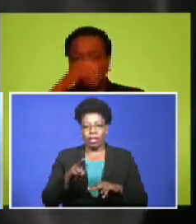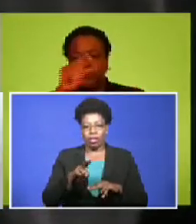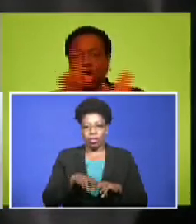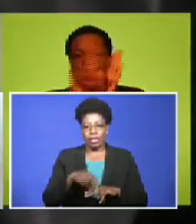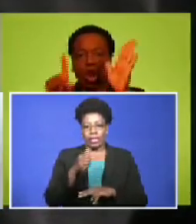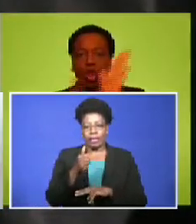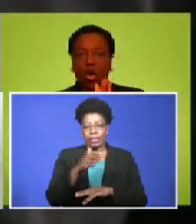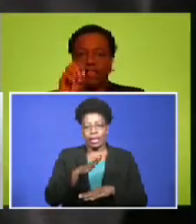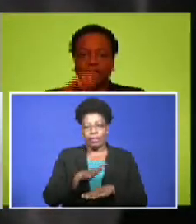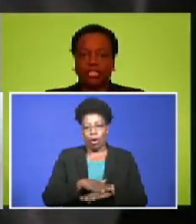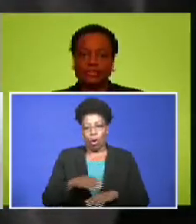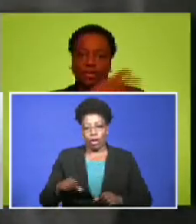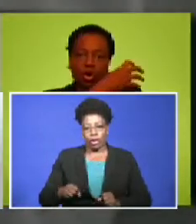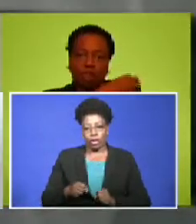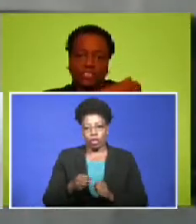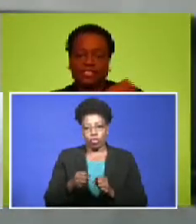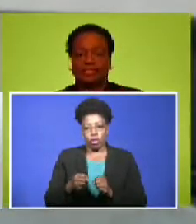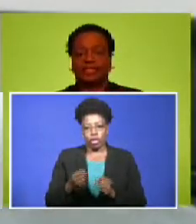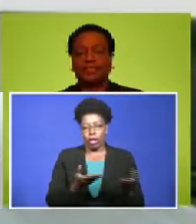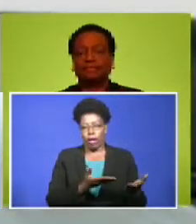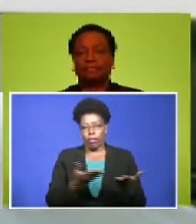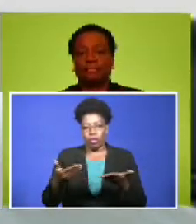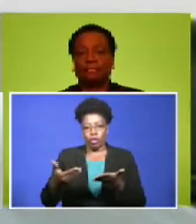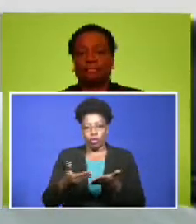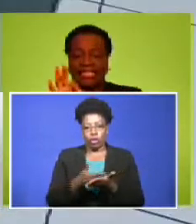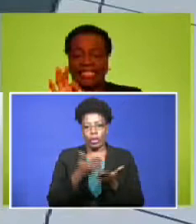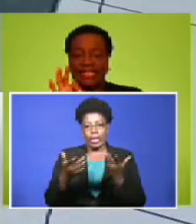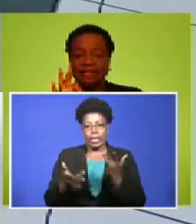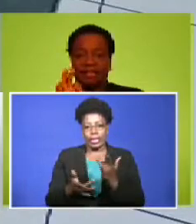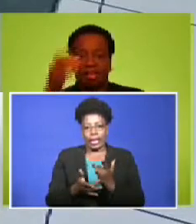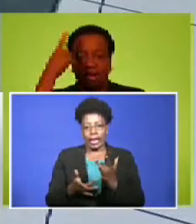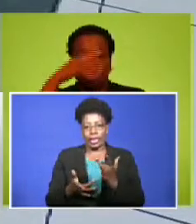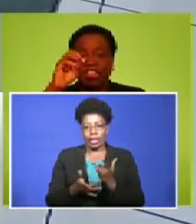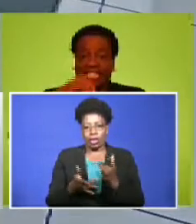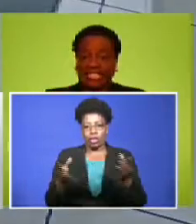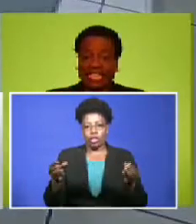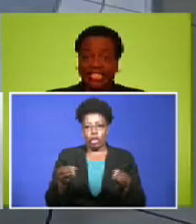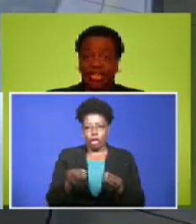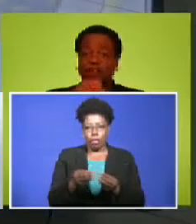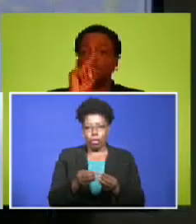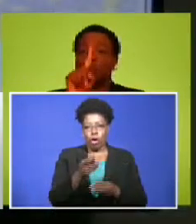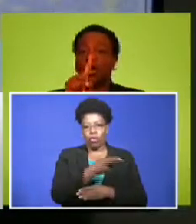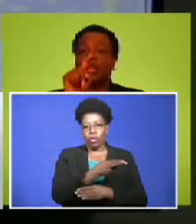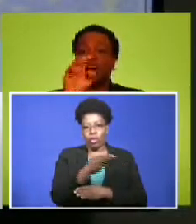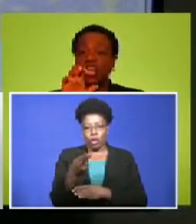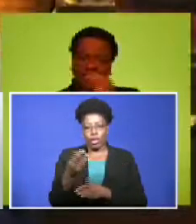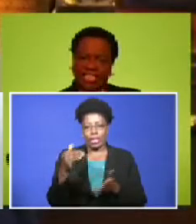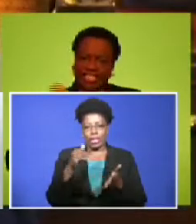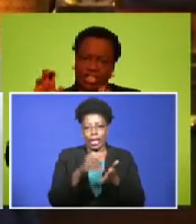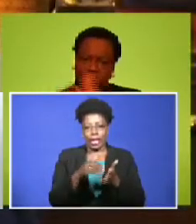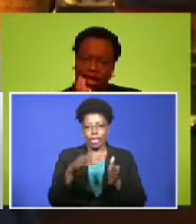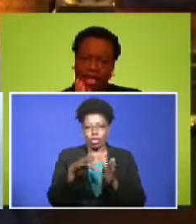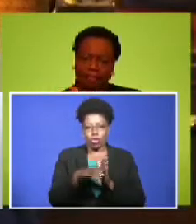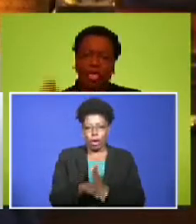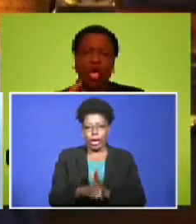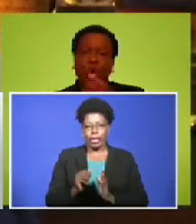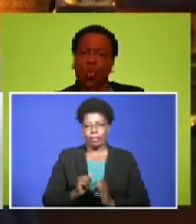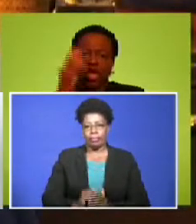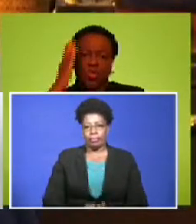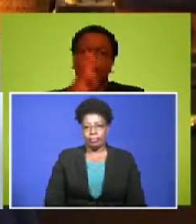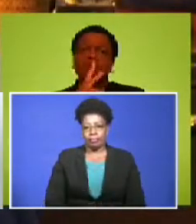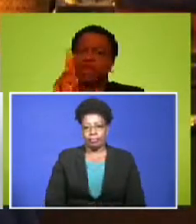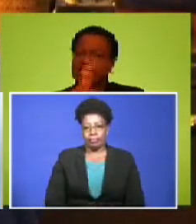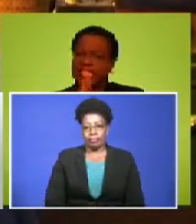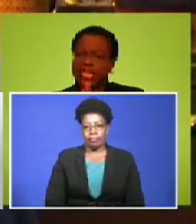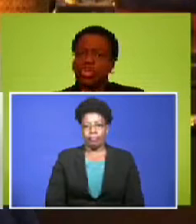while innovative crime-fighting technology will be employed and more resources allocated in the crime fight. We will be relentless